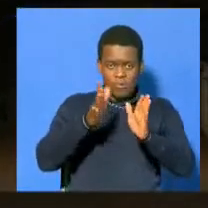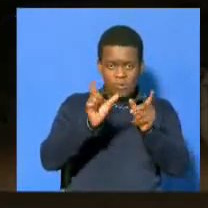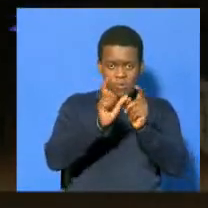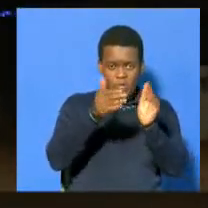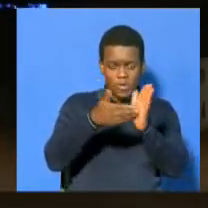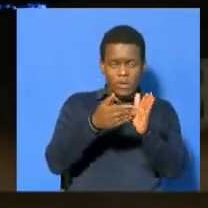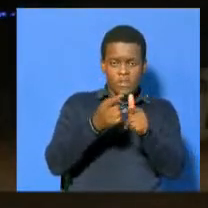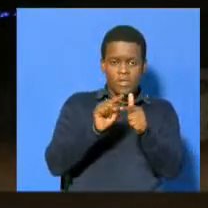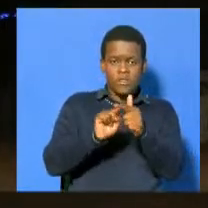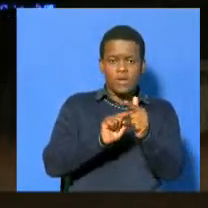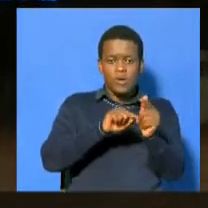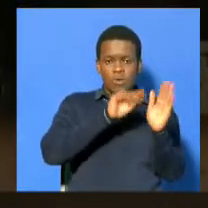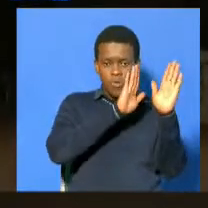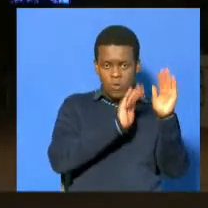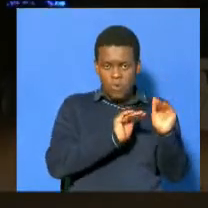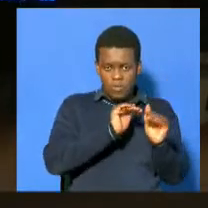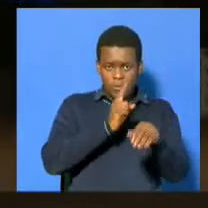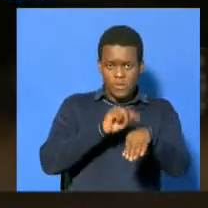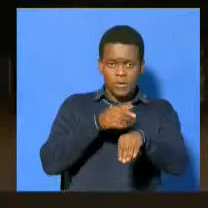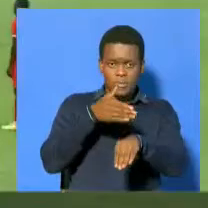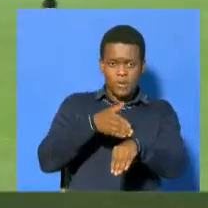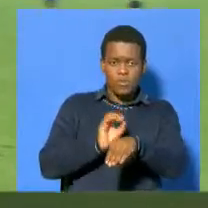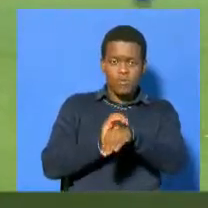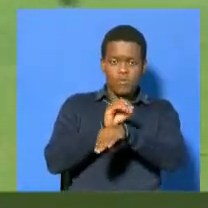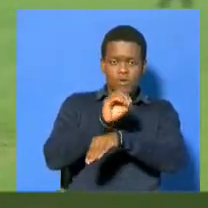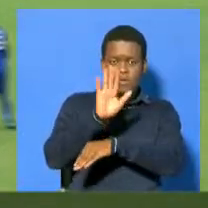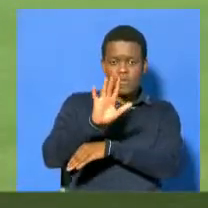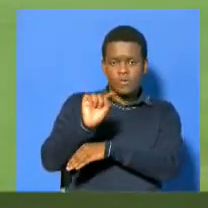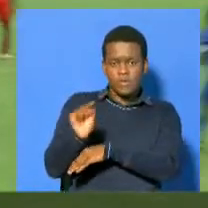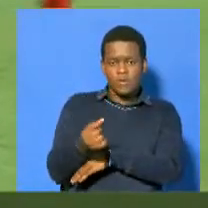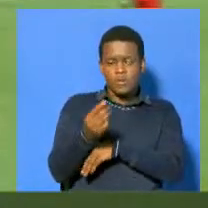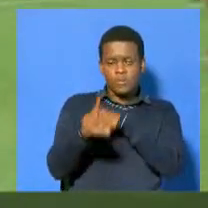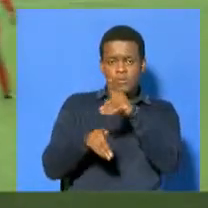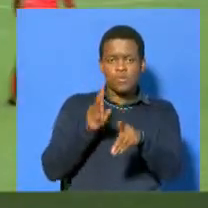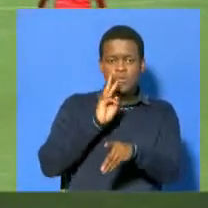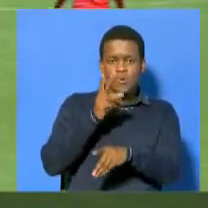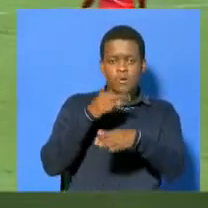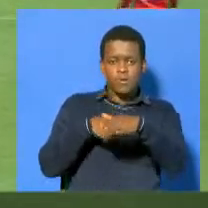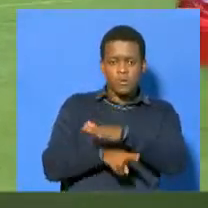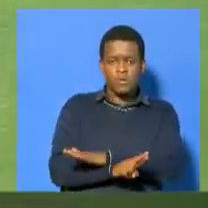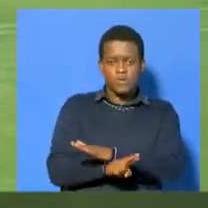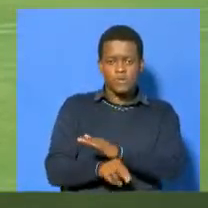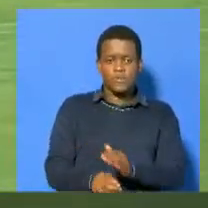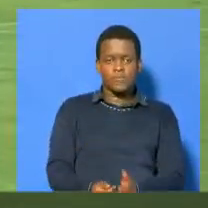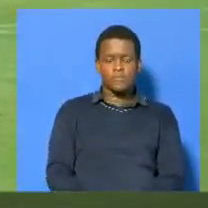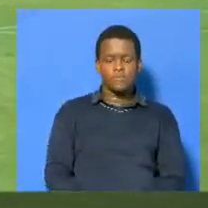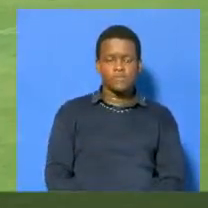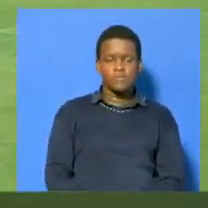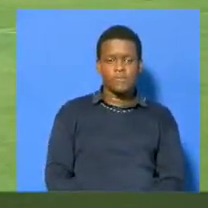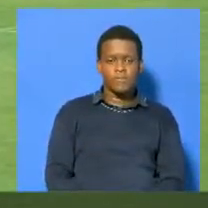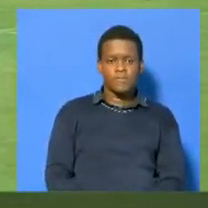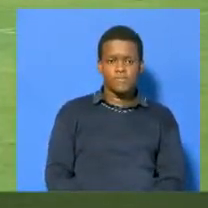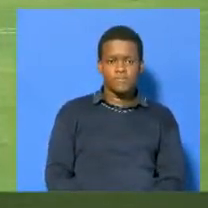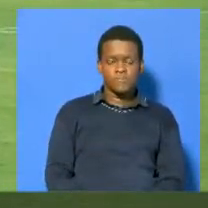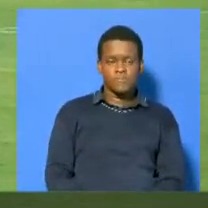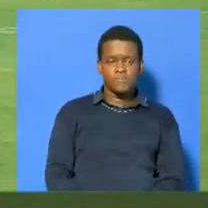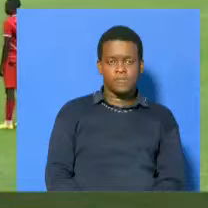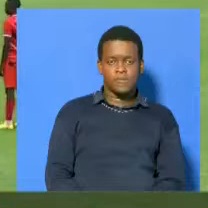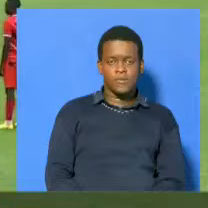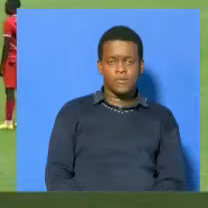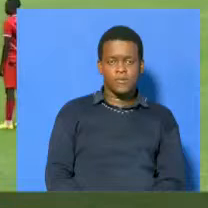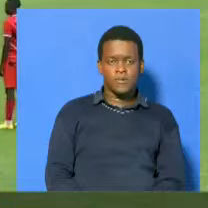part in this second edition. Joining Galaxy going to the encounter, having lost Dallas League encounter 2-1 to